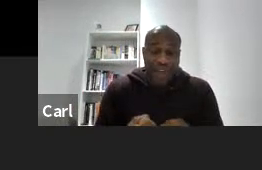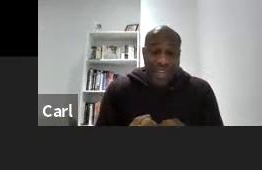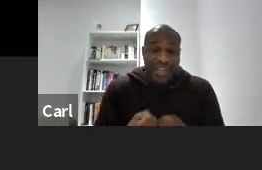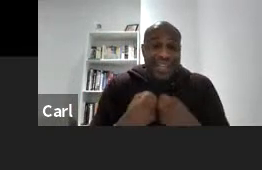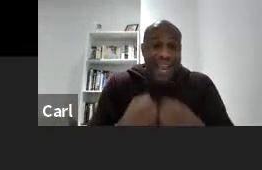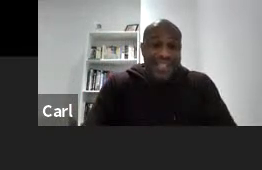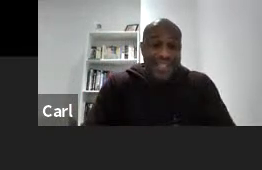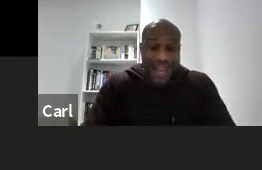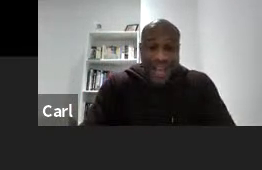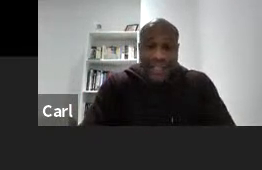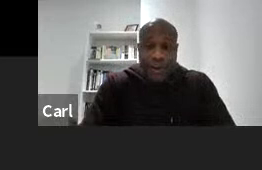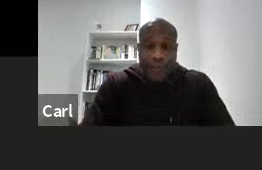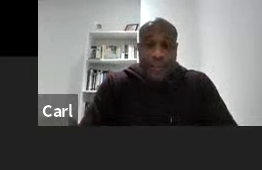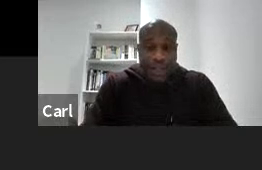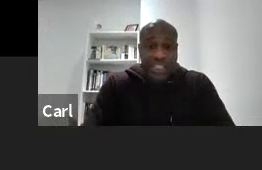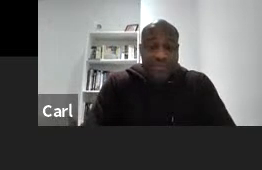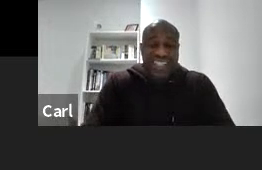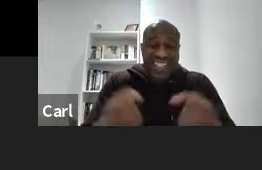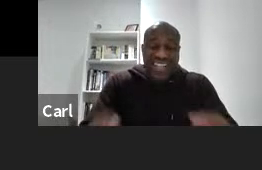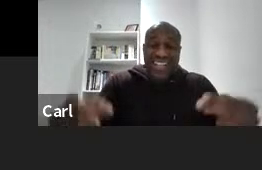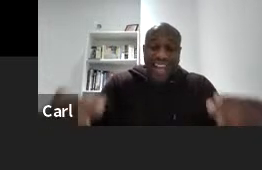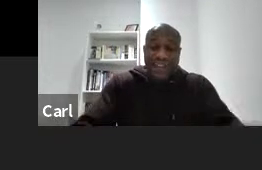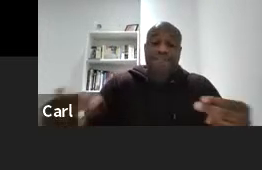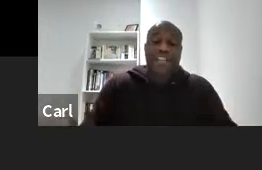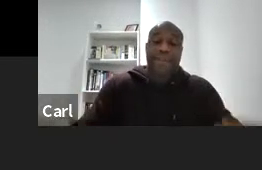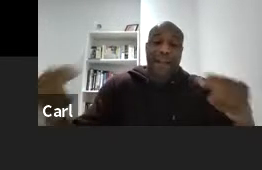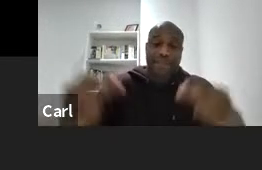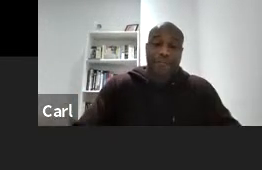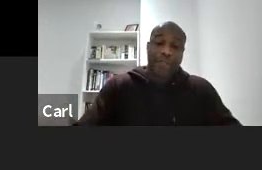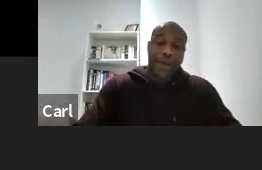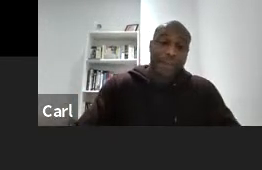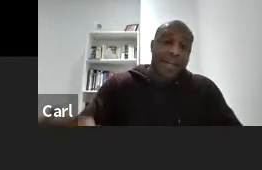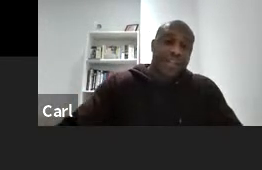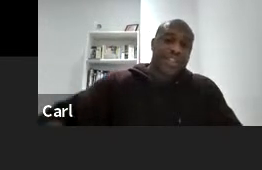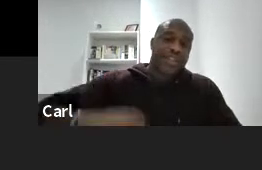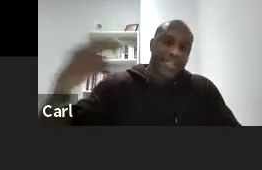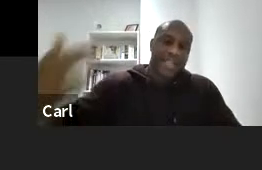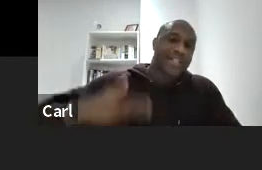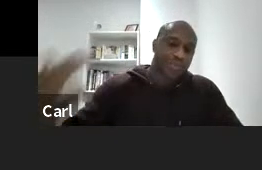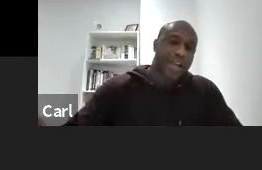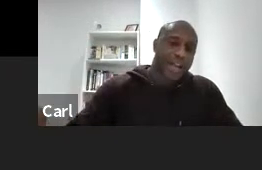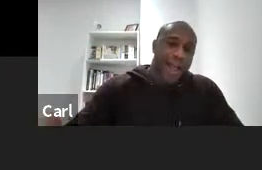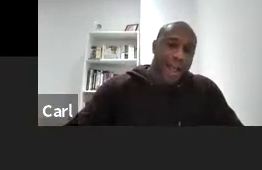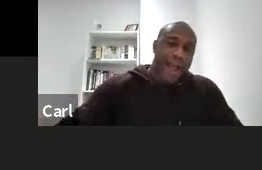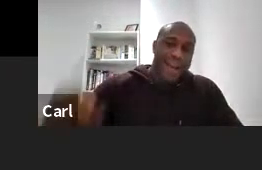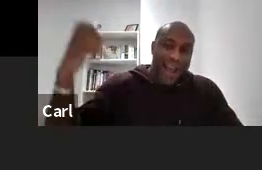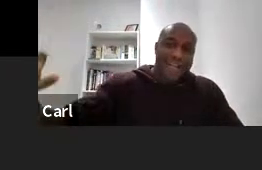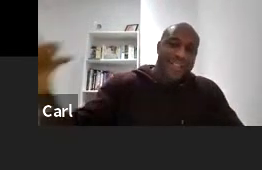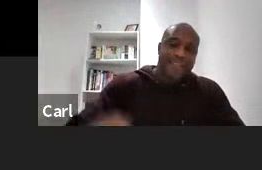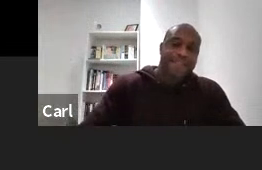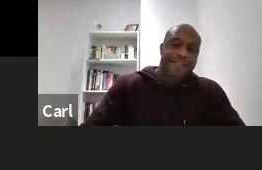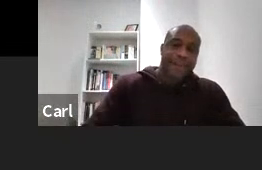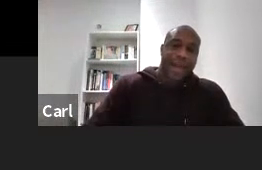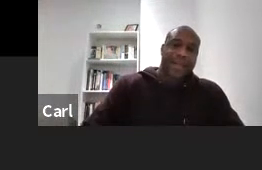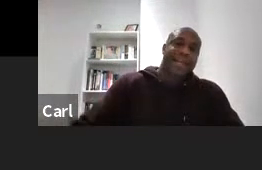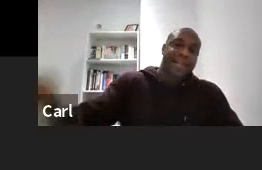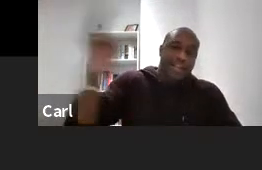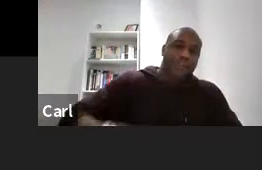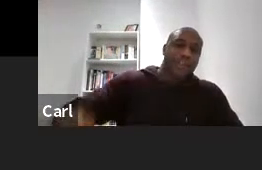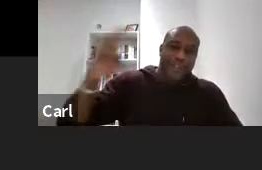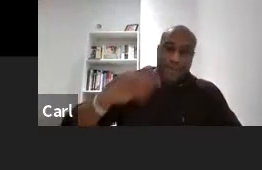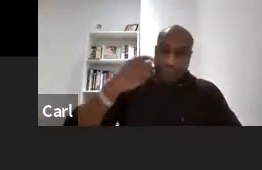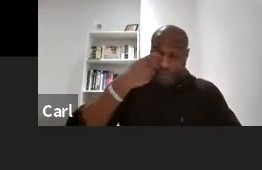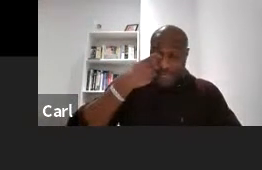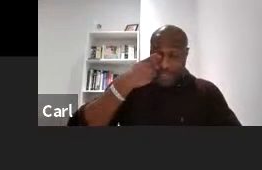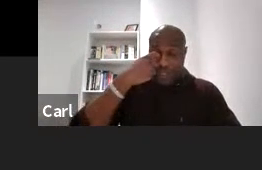something that you can get into the hands of your customers to then get feedback from them to start to iterate and add enough feedback